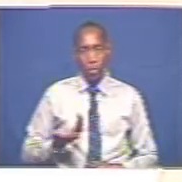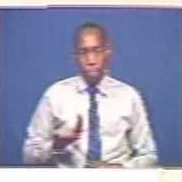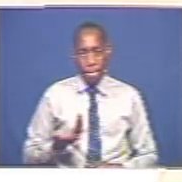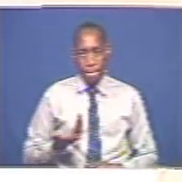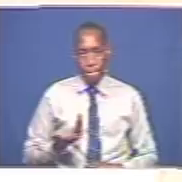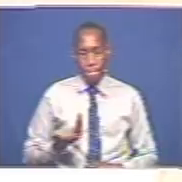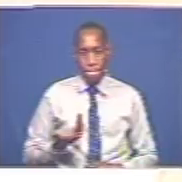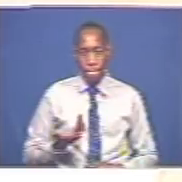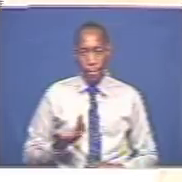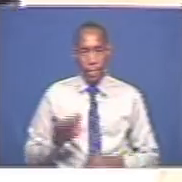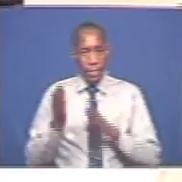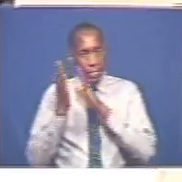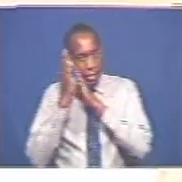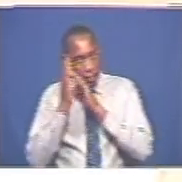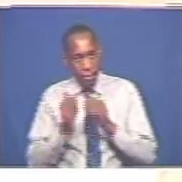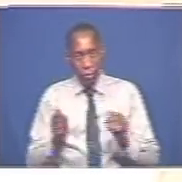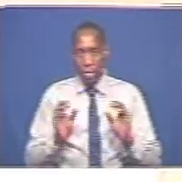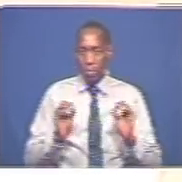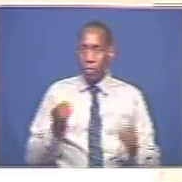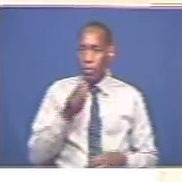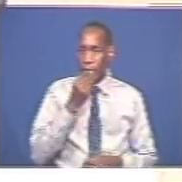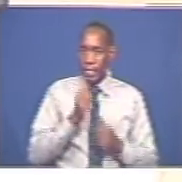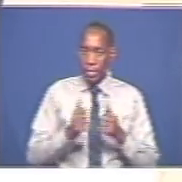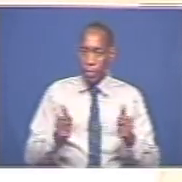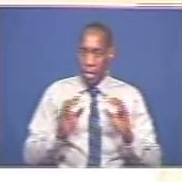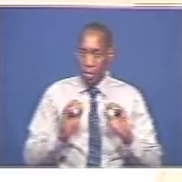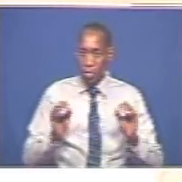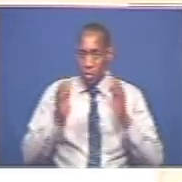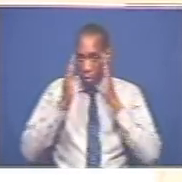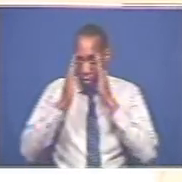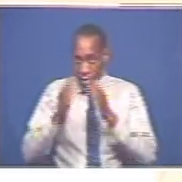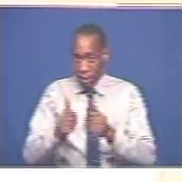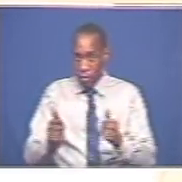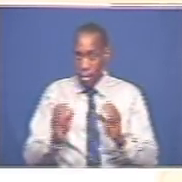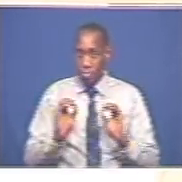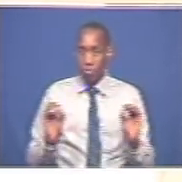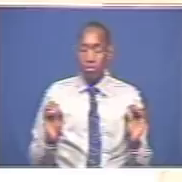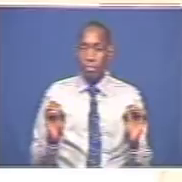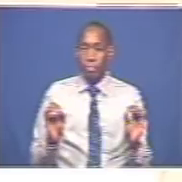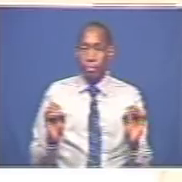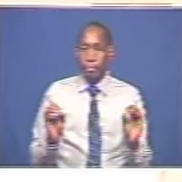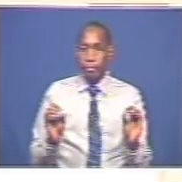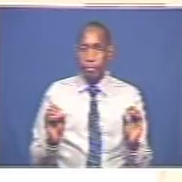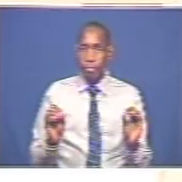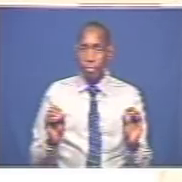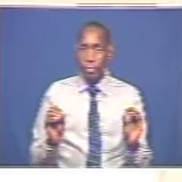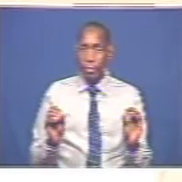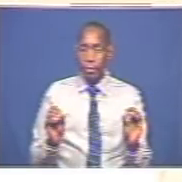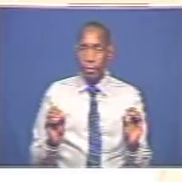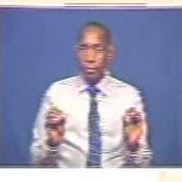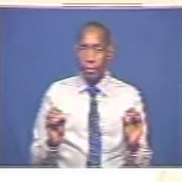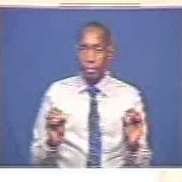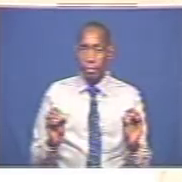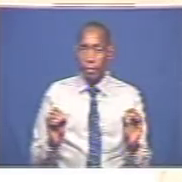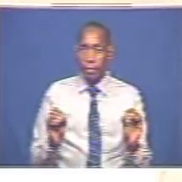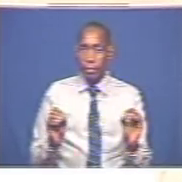I am not sleeping well, I'm not eating well, I'm not concentrating well, the most probable thing is to let it go.